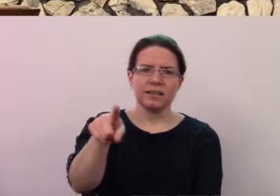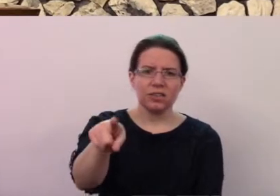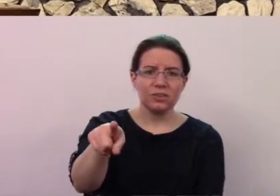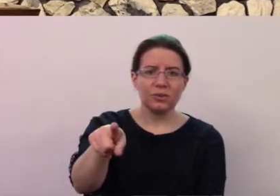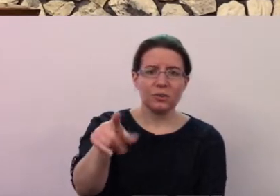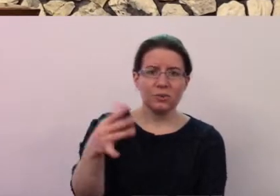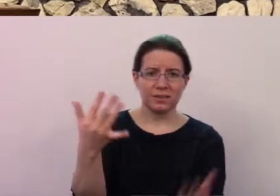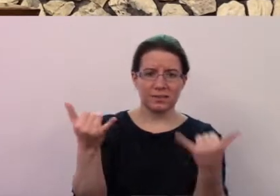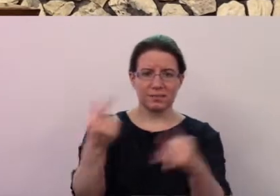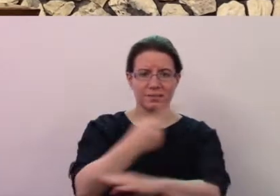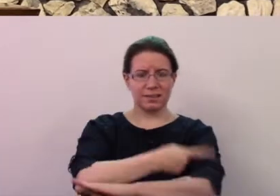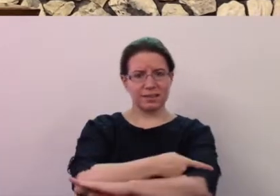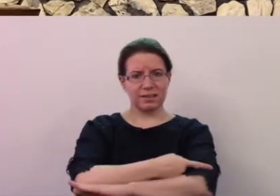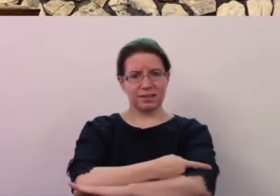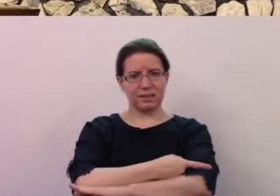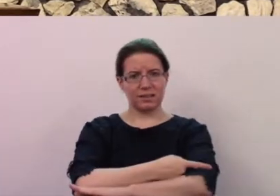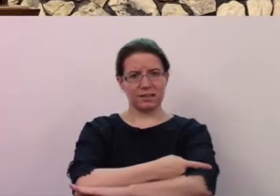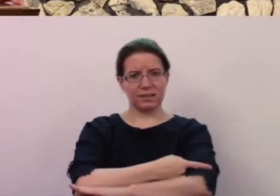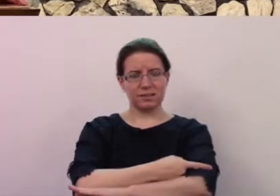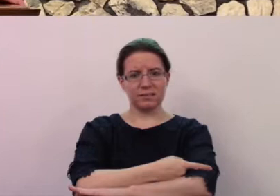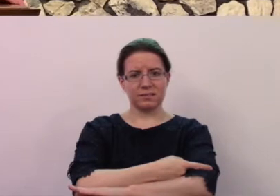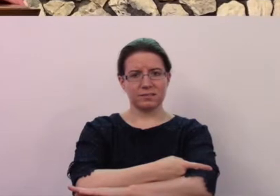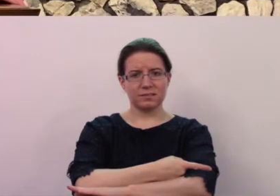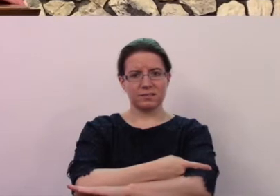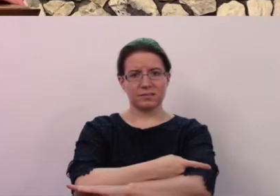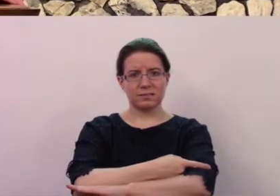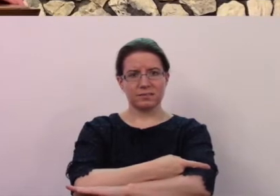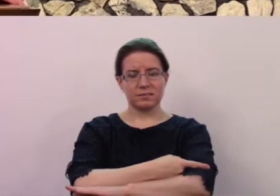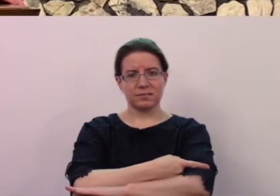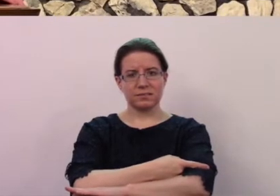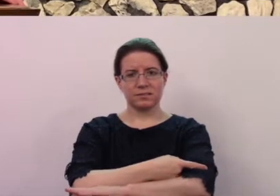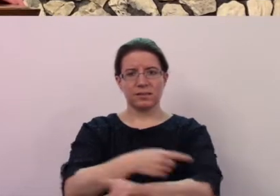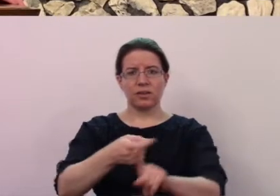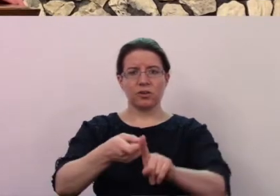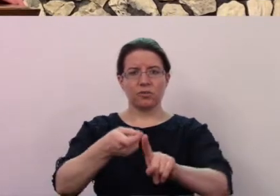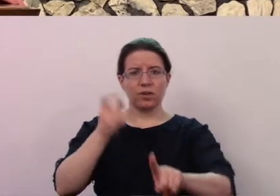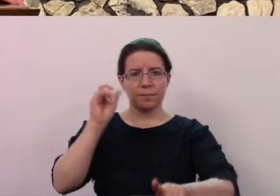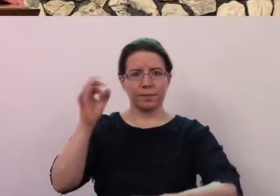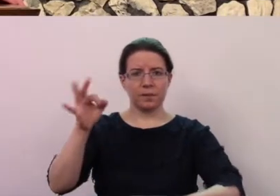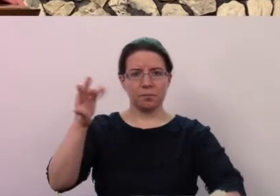is asking you today. He's asking you today.